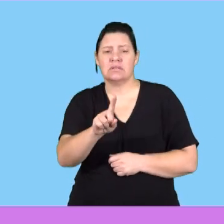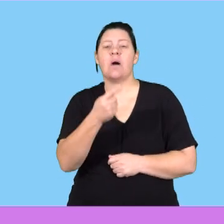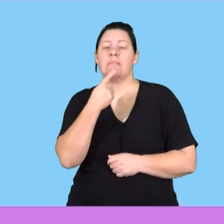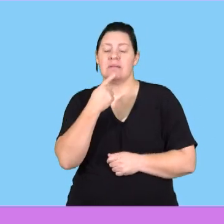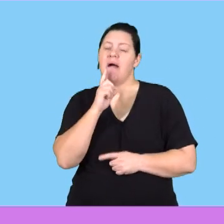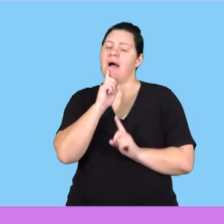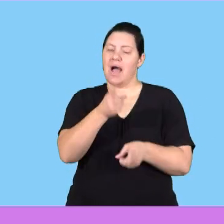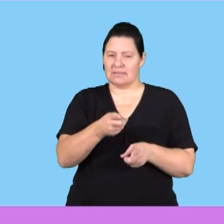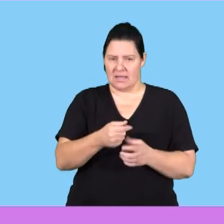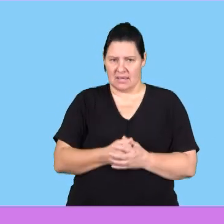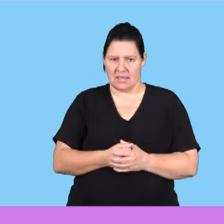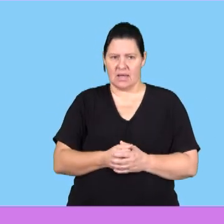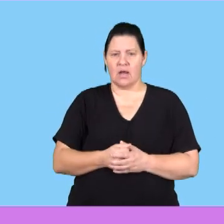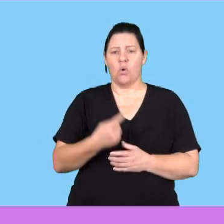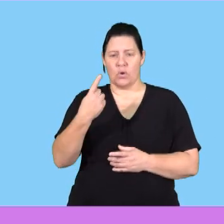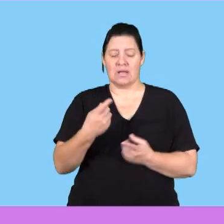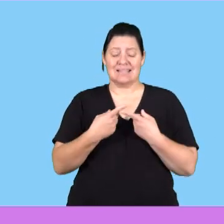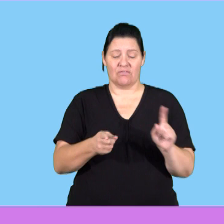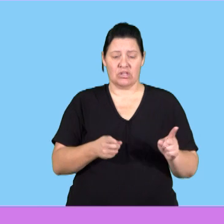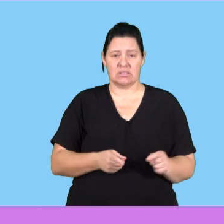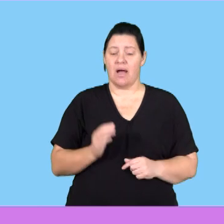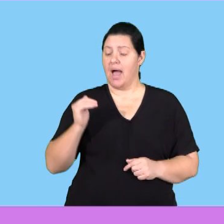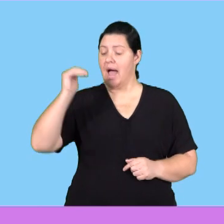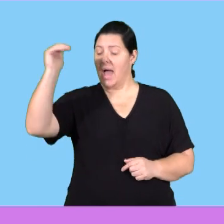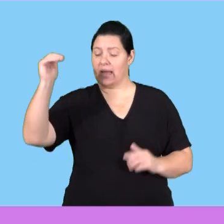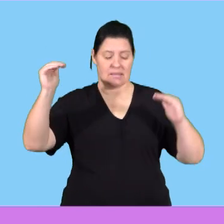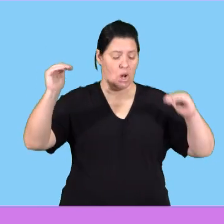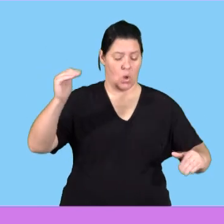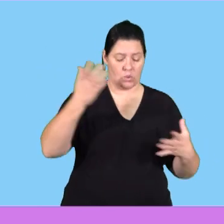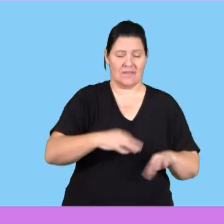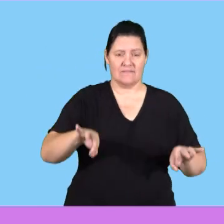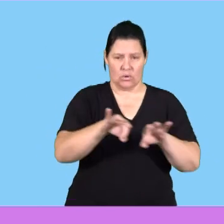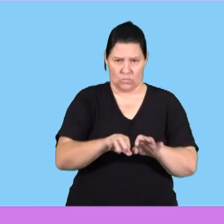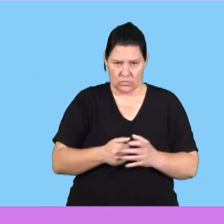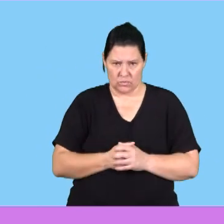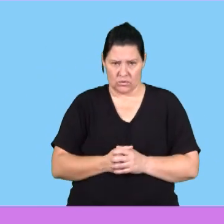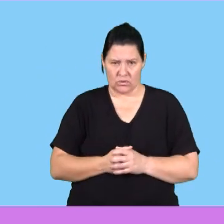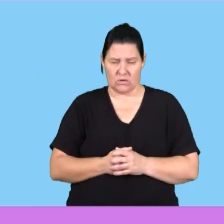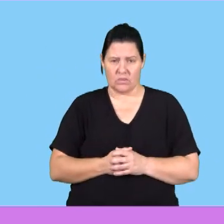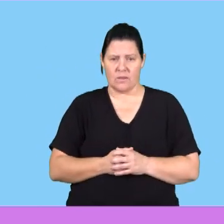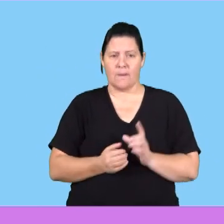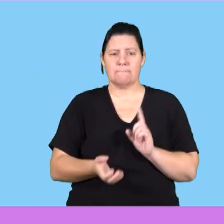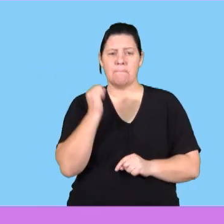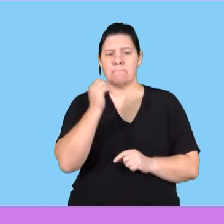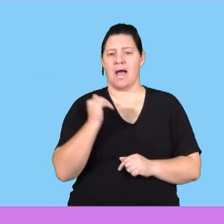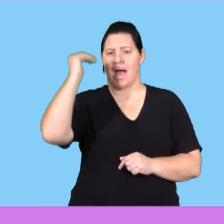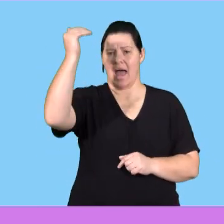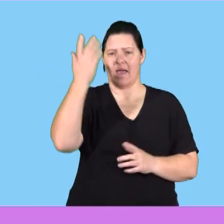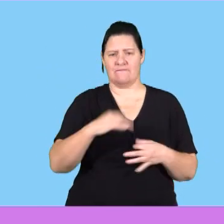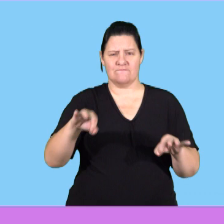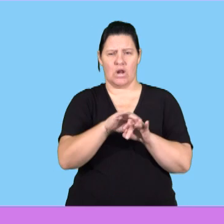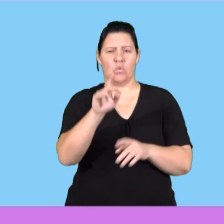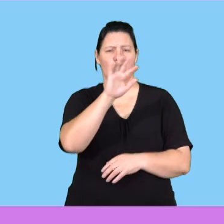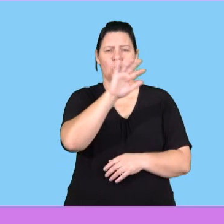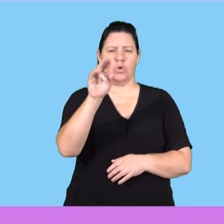said we've answered that in question 1. It's the difference between the highest and the lowest value. Now let's quickly locate our highest